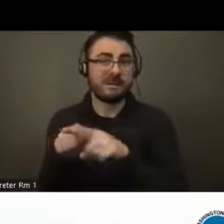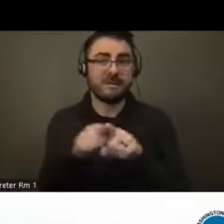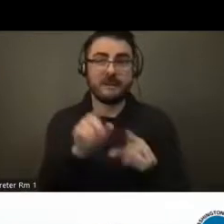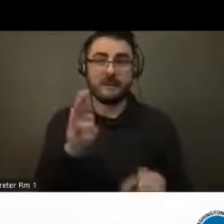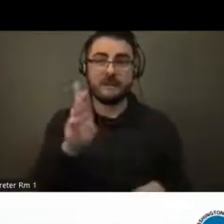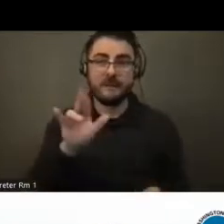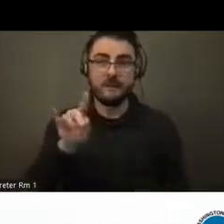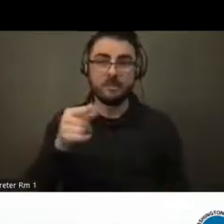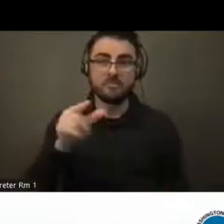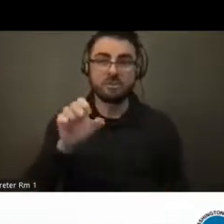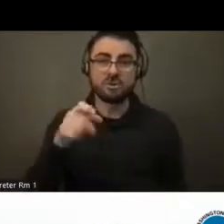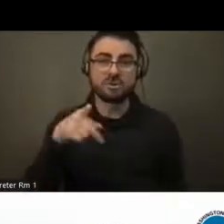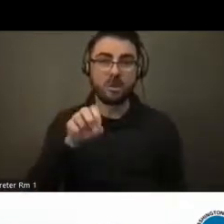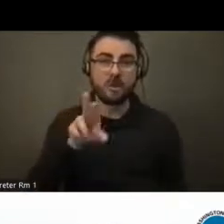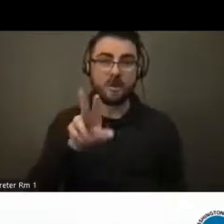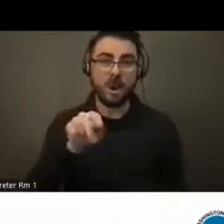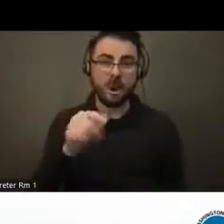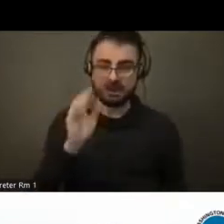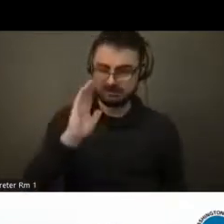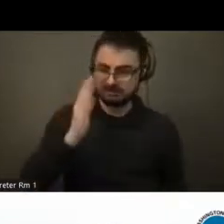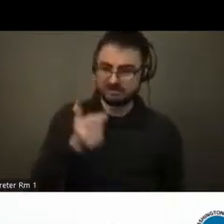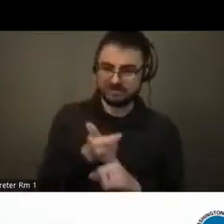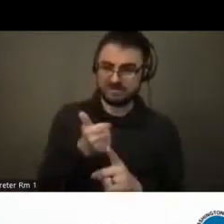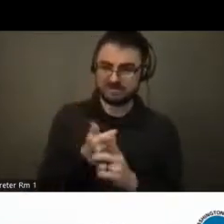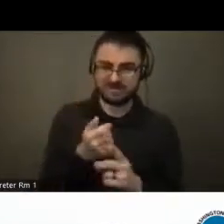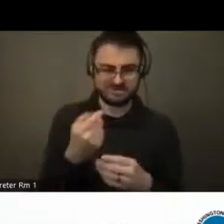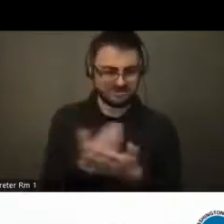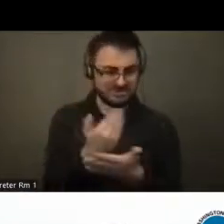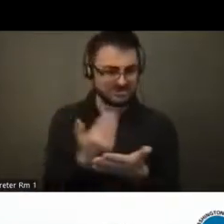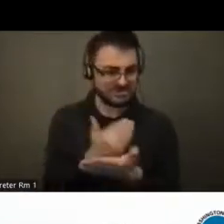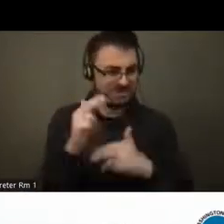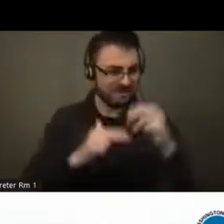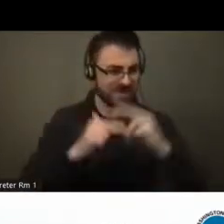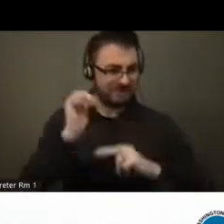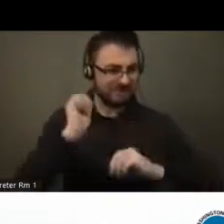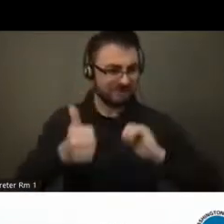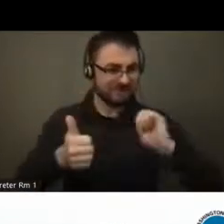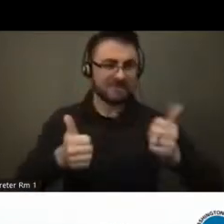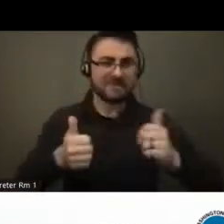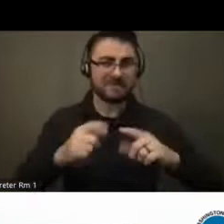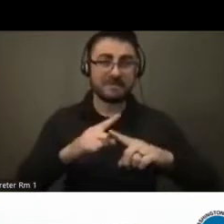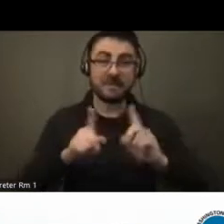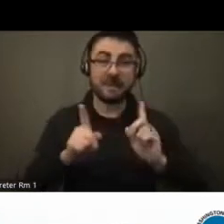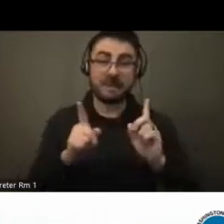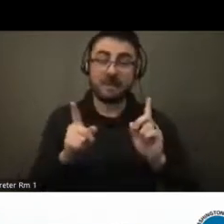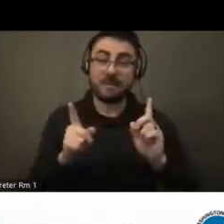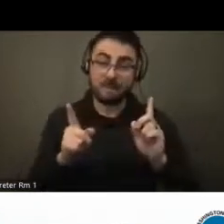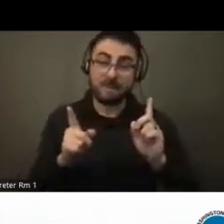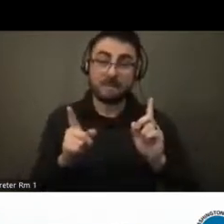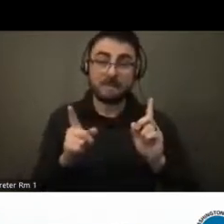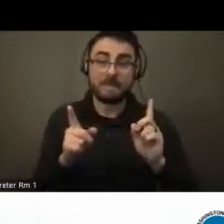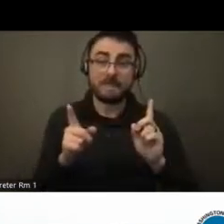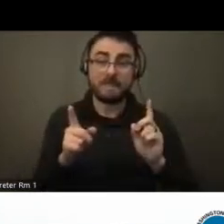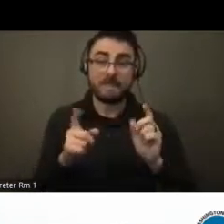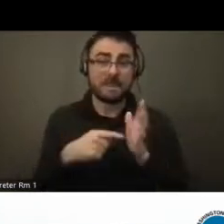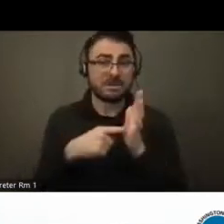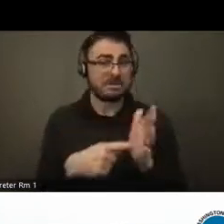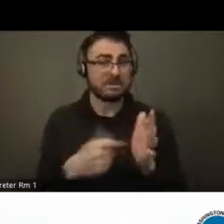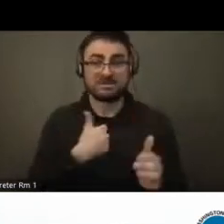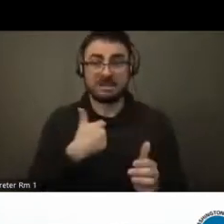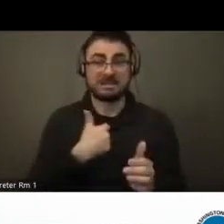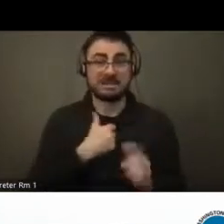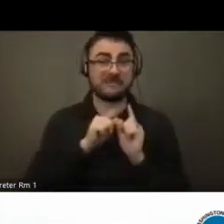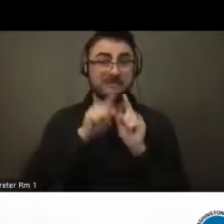they were just built not too long ago, but that just goes to show how I don't spend any time